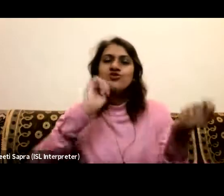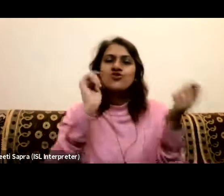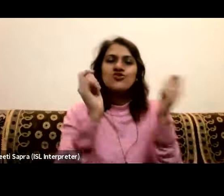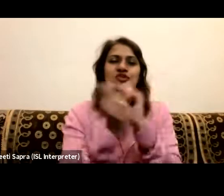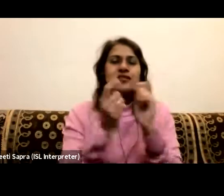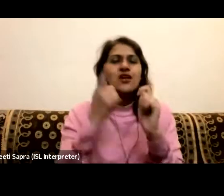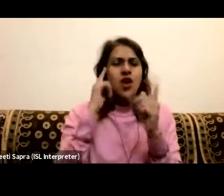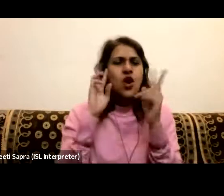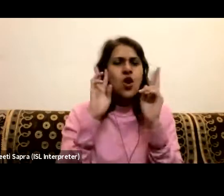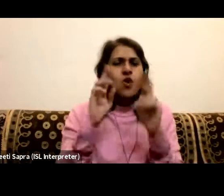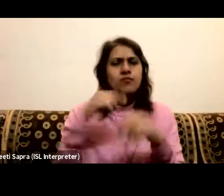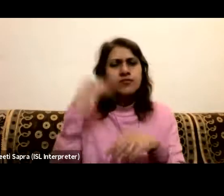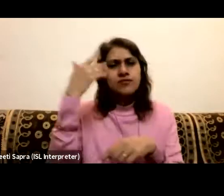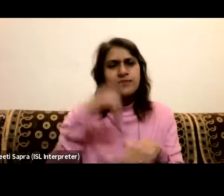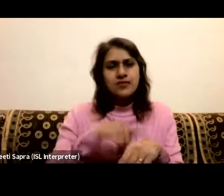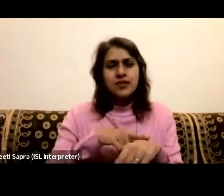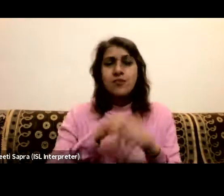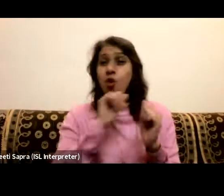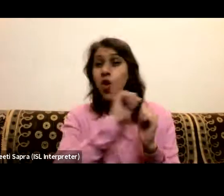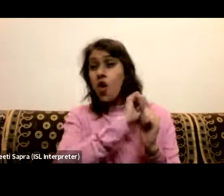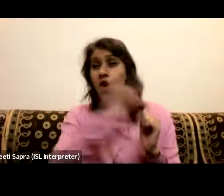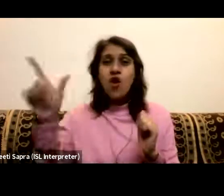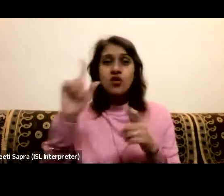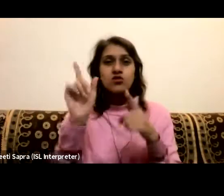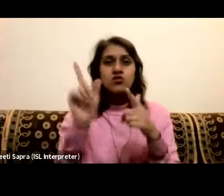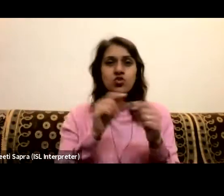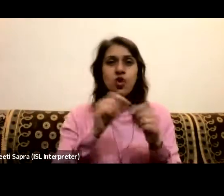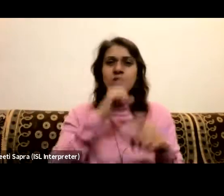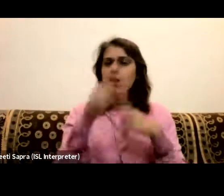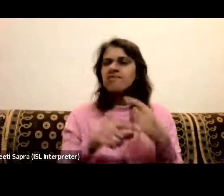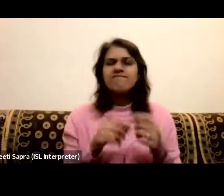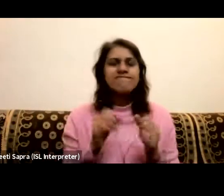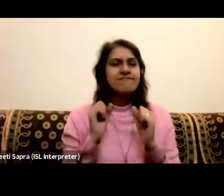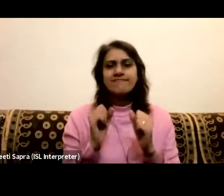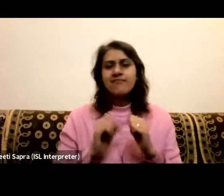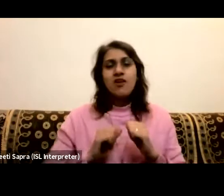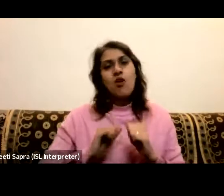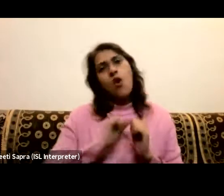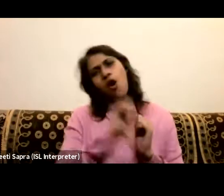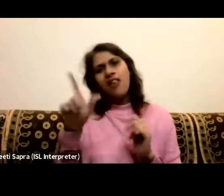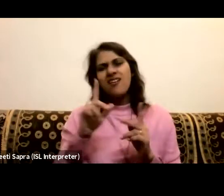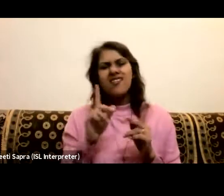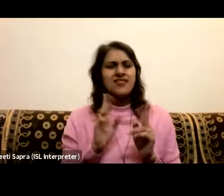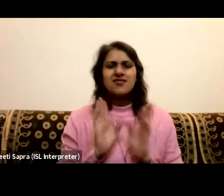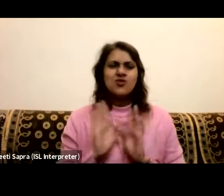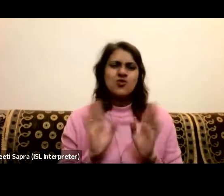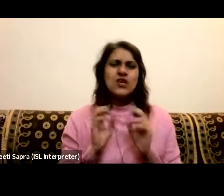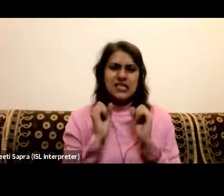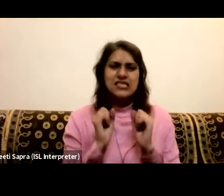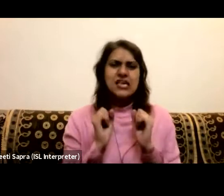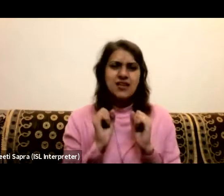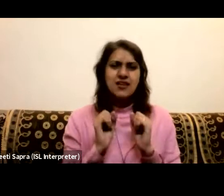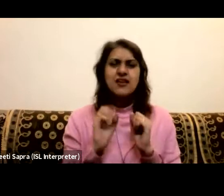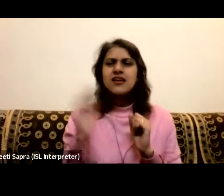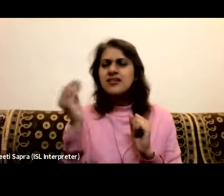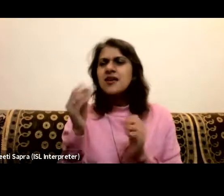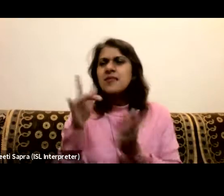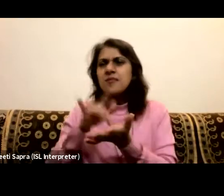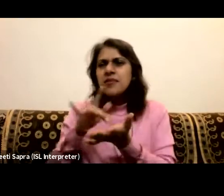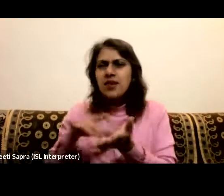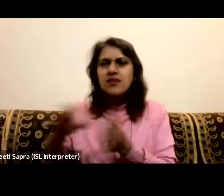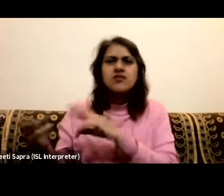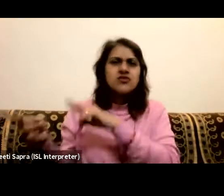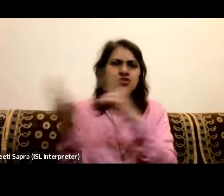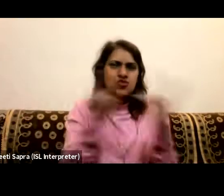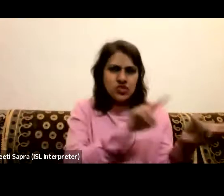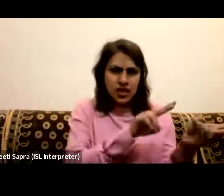But everybody can't get a job in the industry. When you look at the rural ecosystem, it becomes very difficult for somebody to kind of relocate from